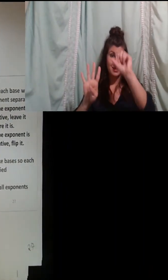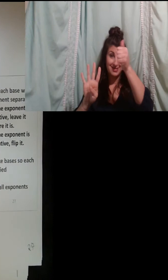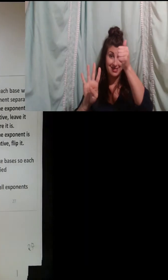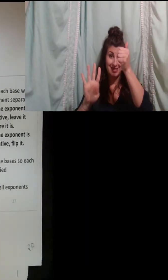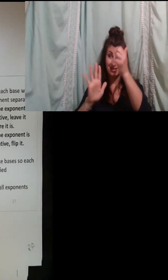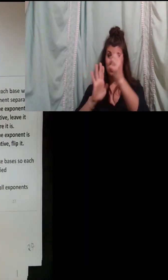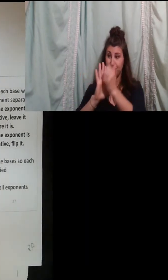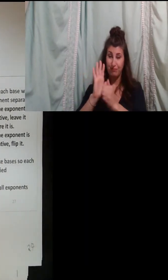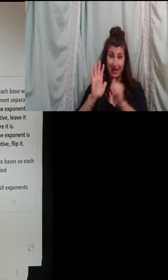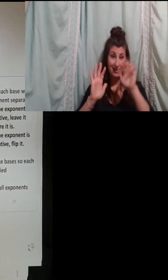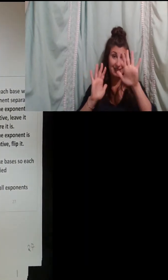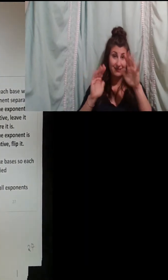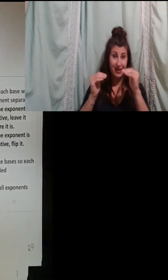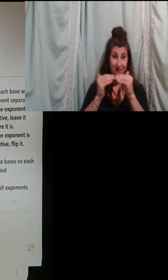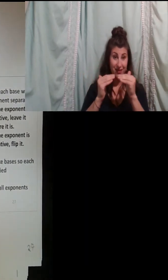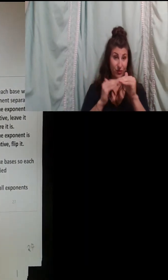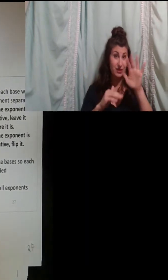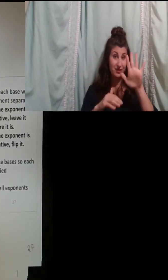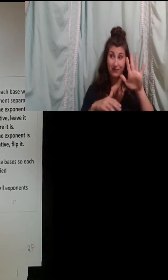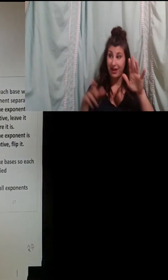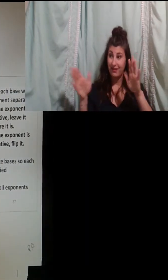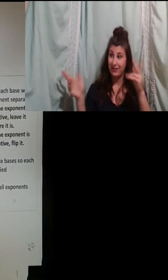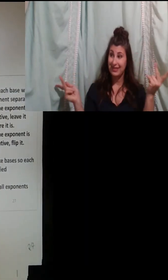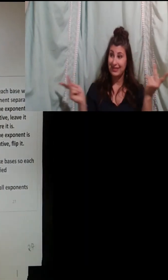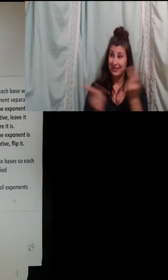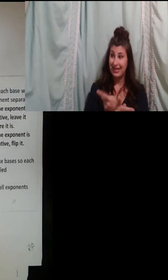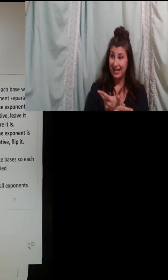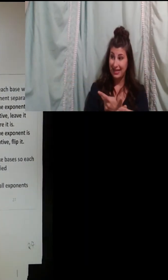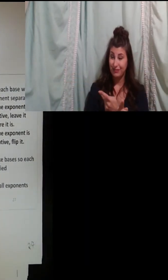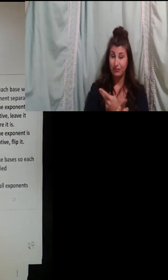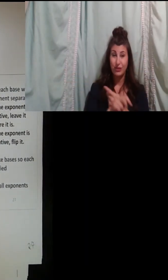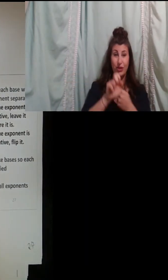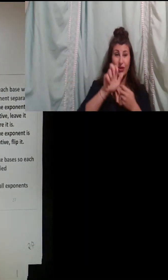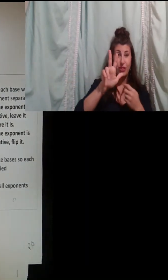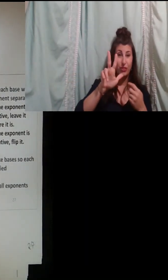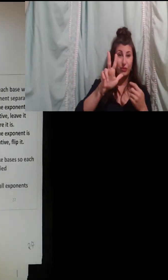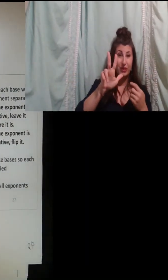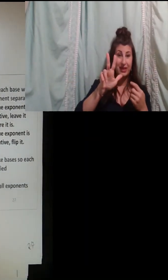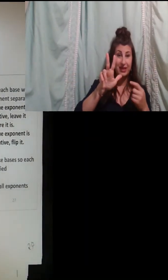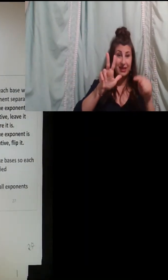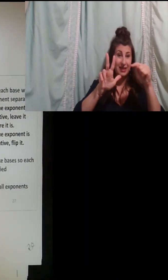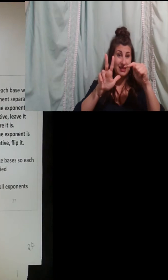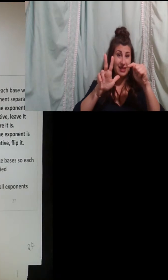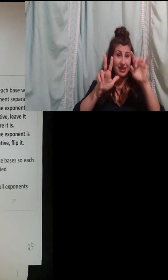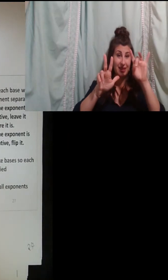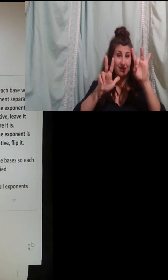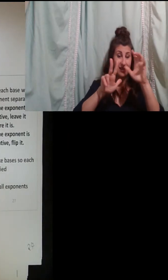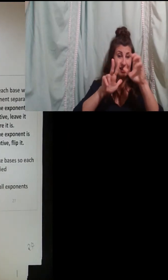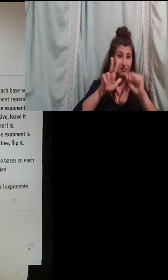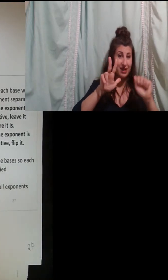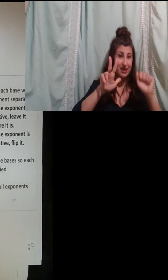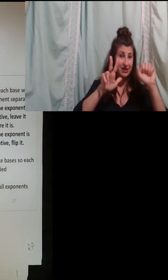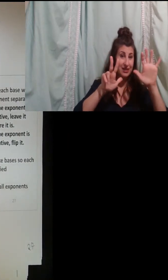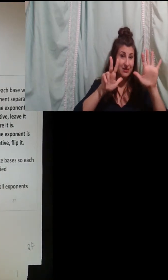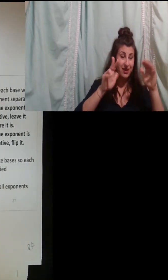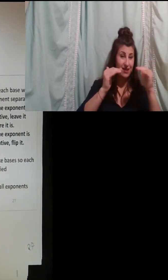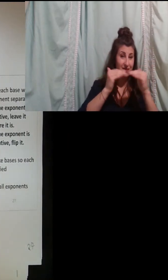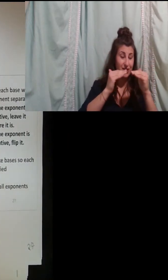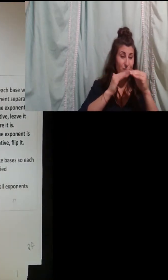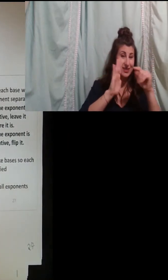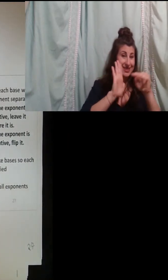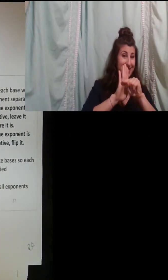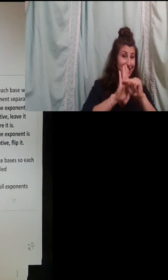4, and then 10 minus 5 is 5, times 3, and negative 8 minus 5